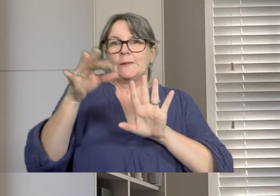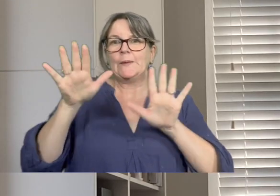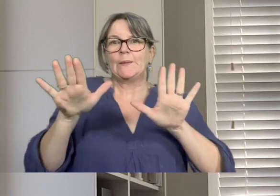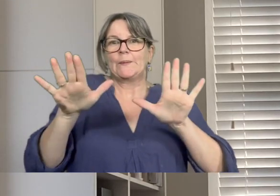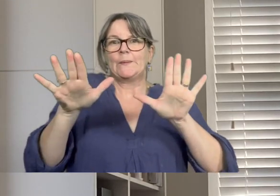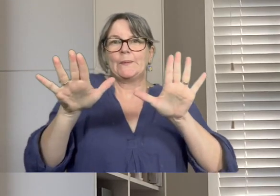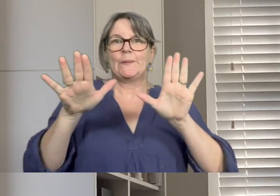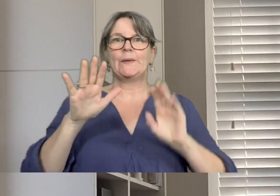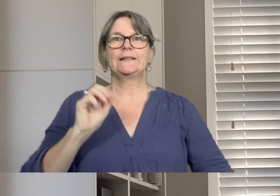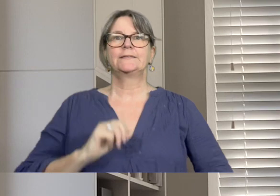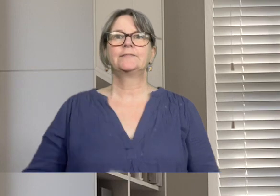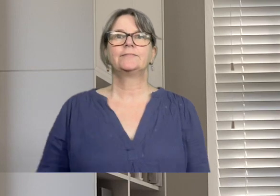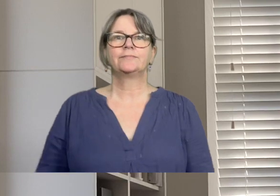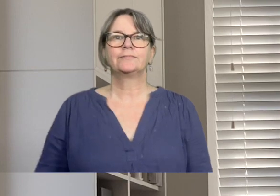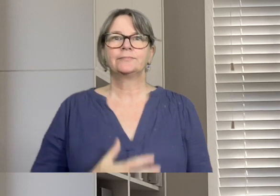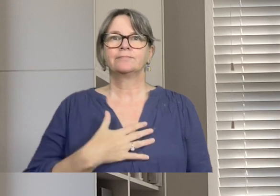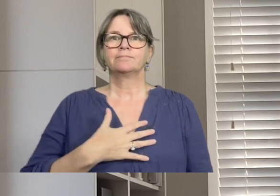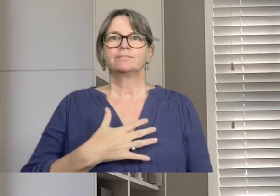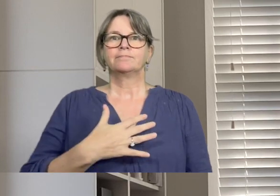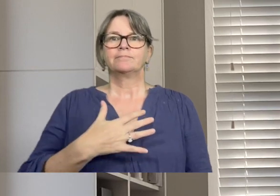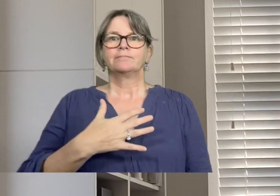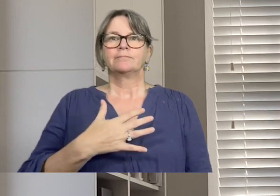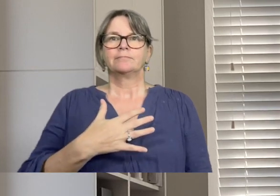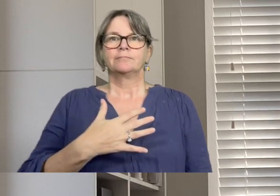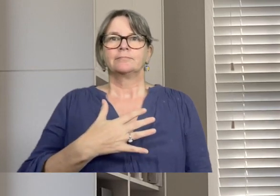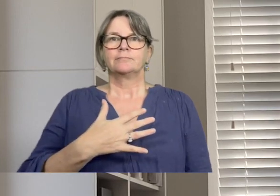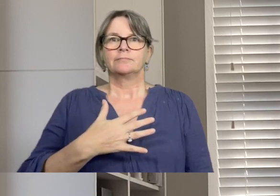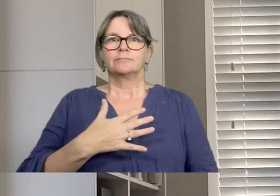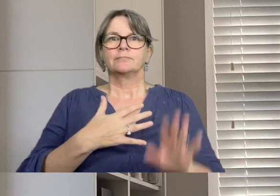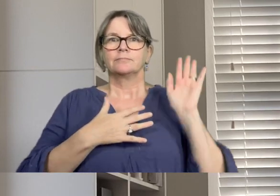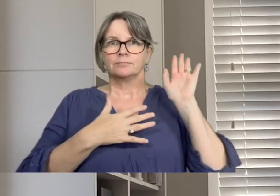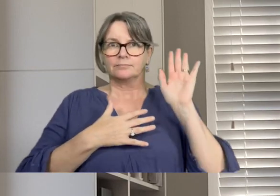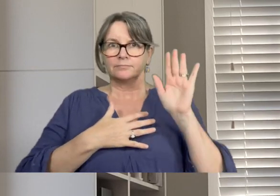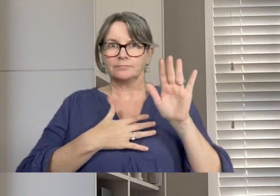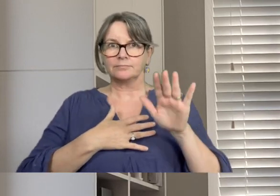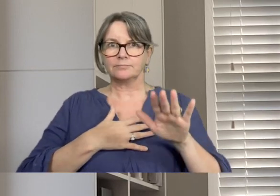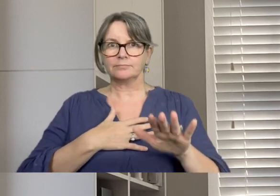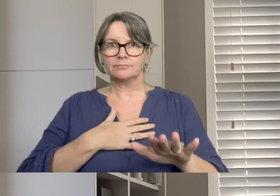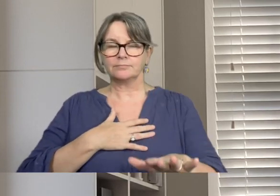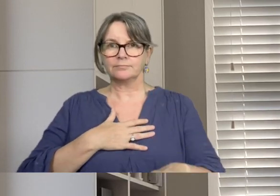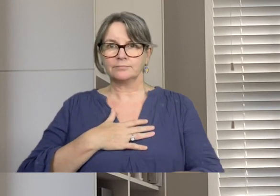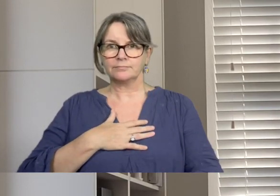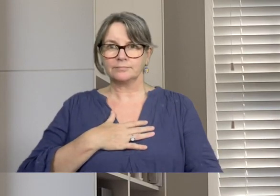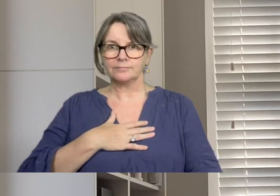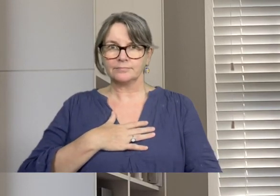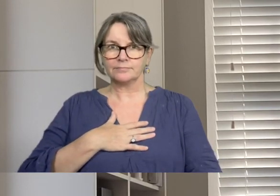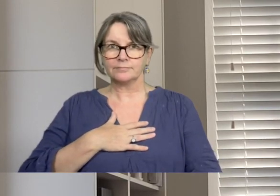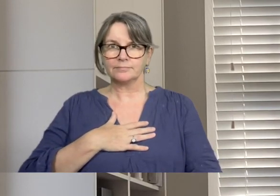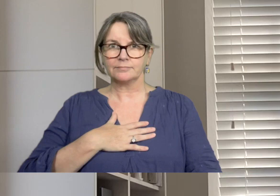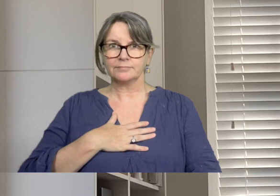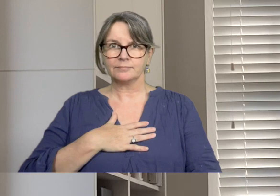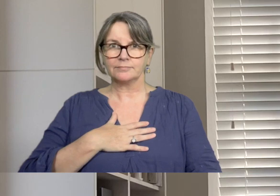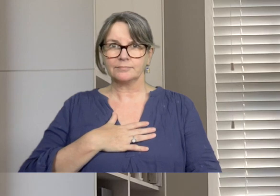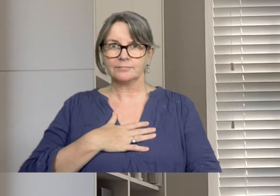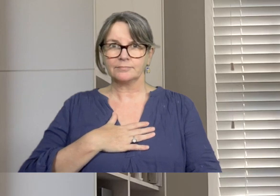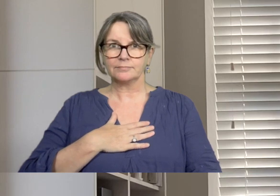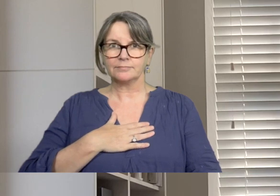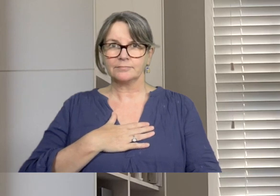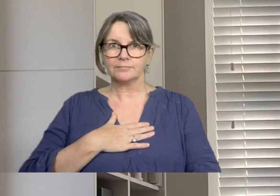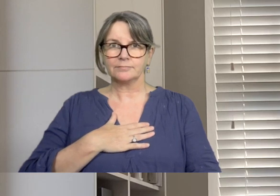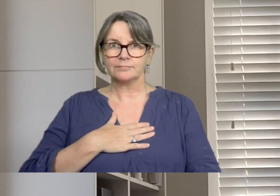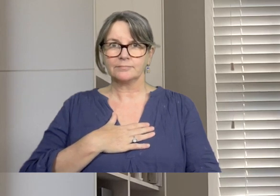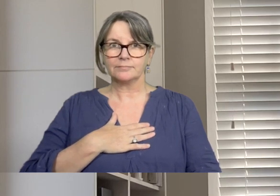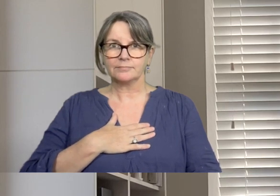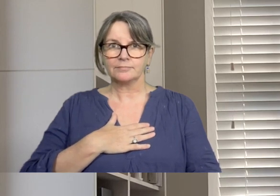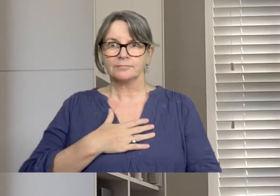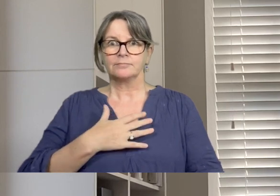the chest into the mat and we're rolling through and down. We take a little breath in as we bring the arms back down to the mat, and we